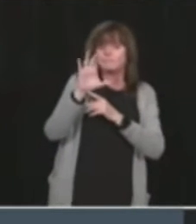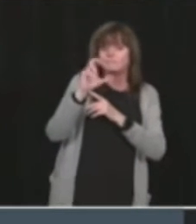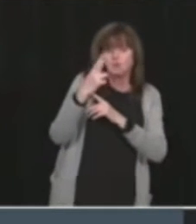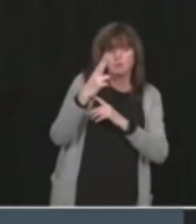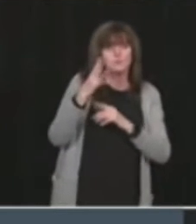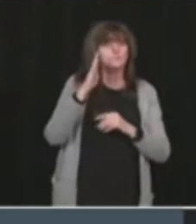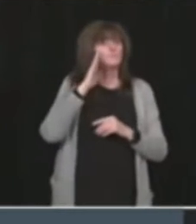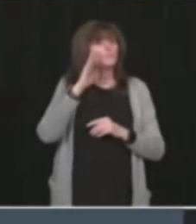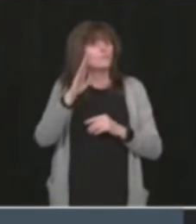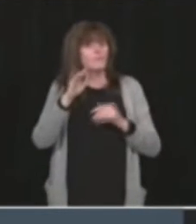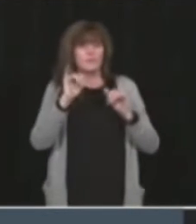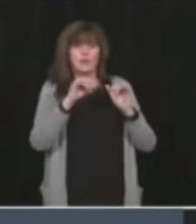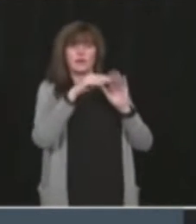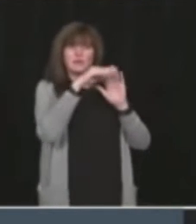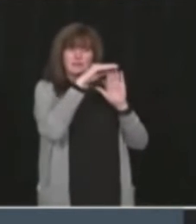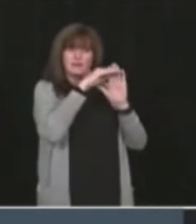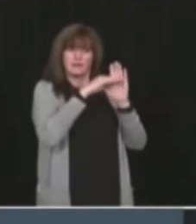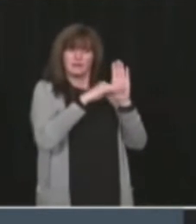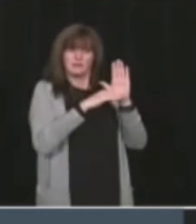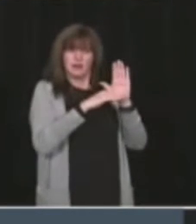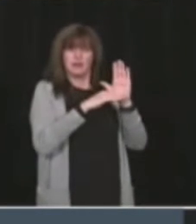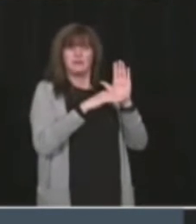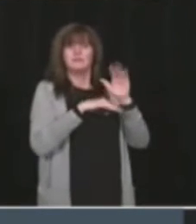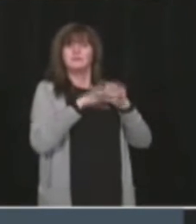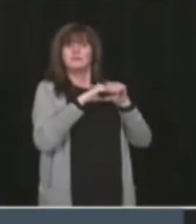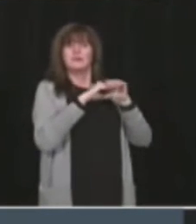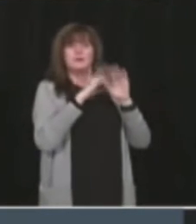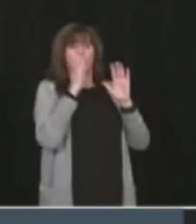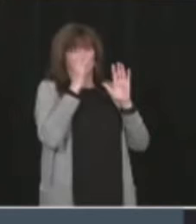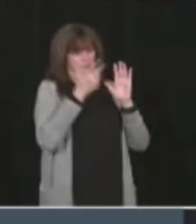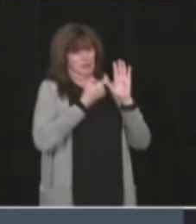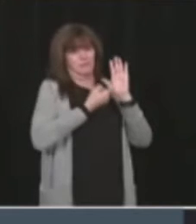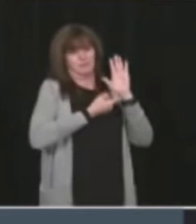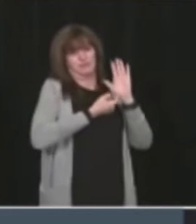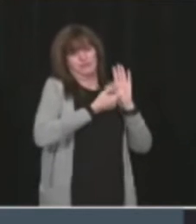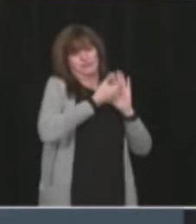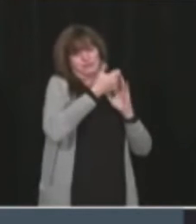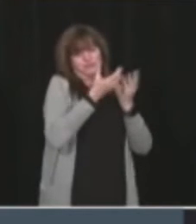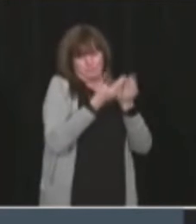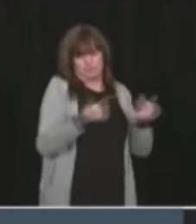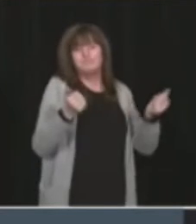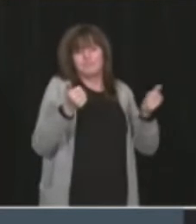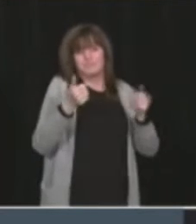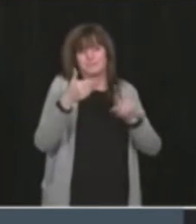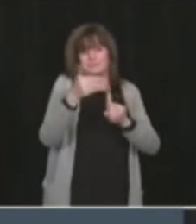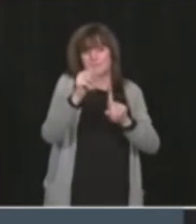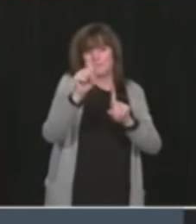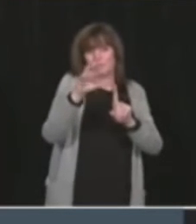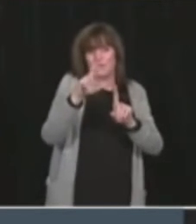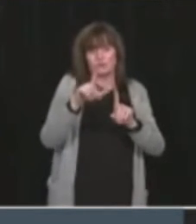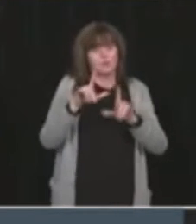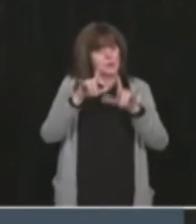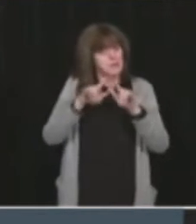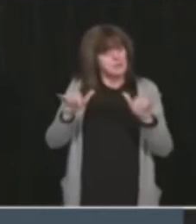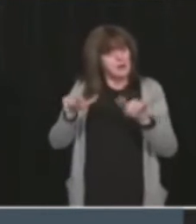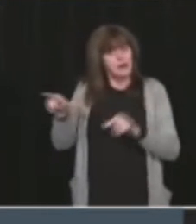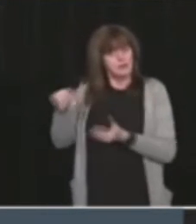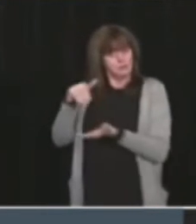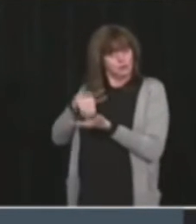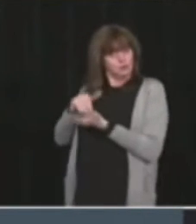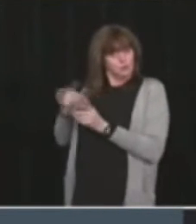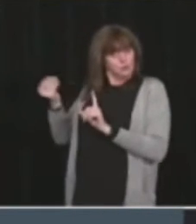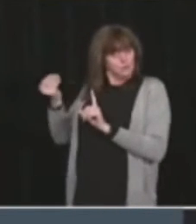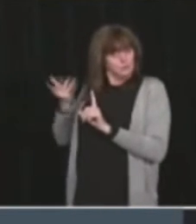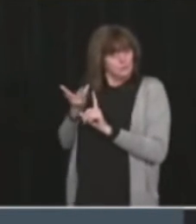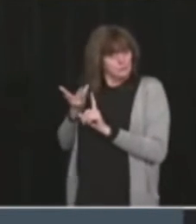same time, and at the recommendation of Dr. Moore, we will lift proof of vaccination requirements for